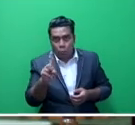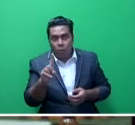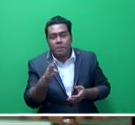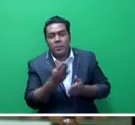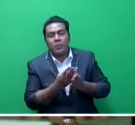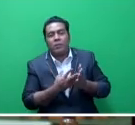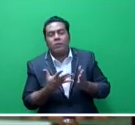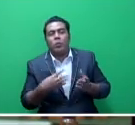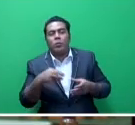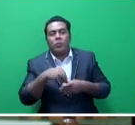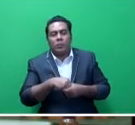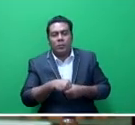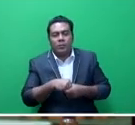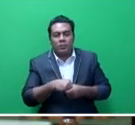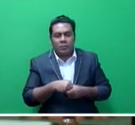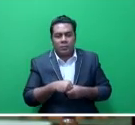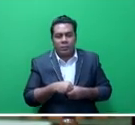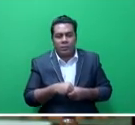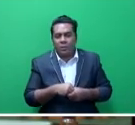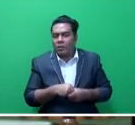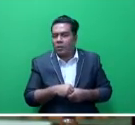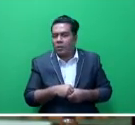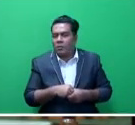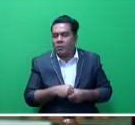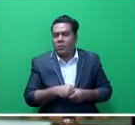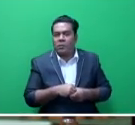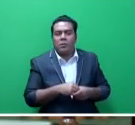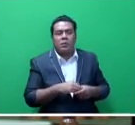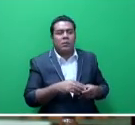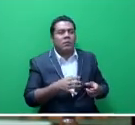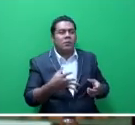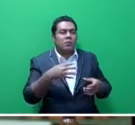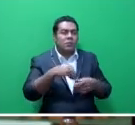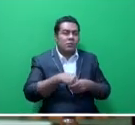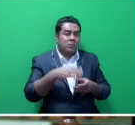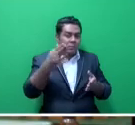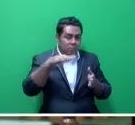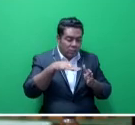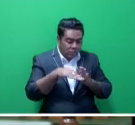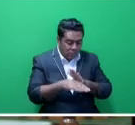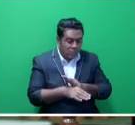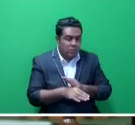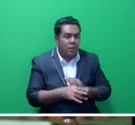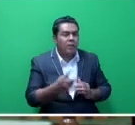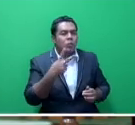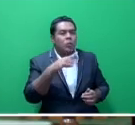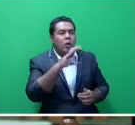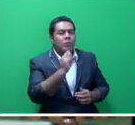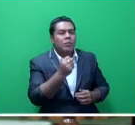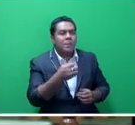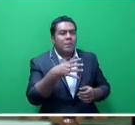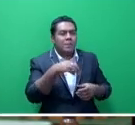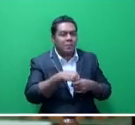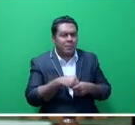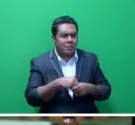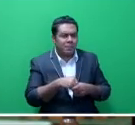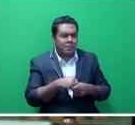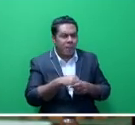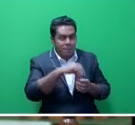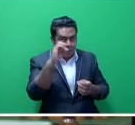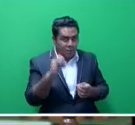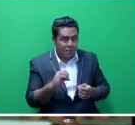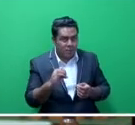business and consumers, the reduction in these duty rates will be maintained. There will be a 200% tax deduction for investment in